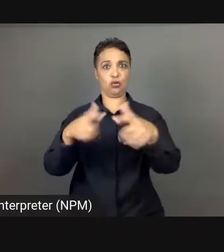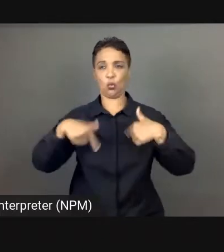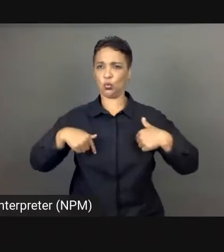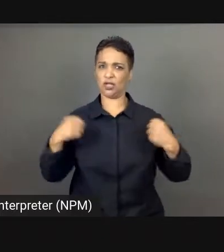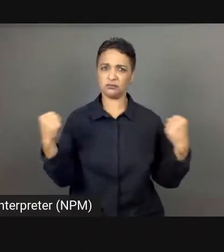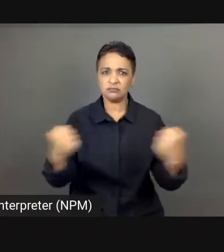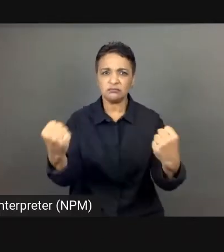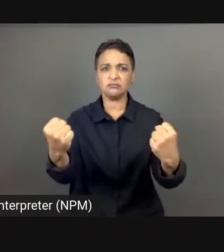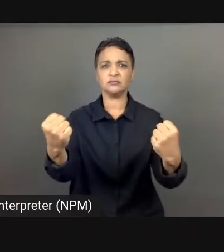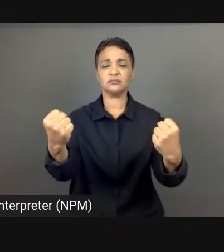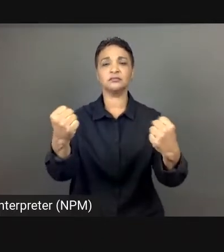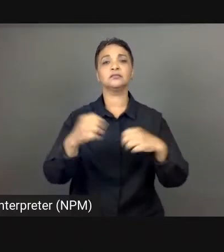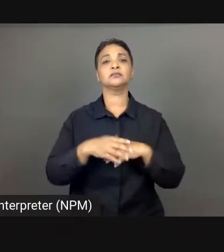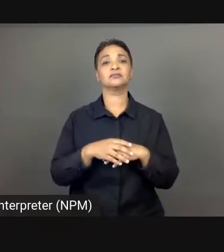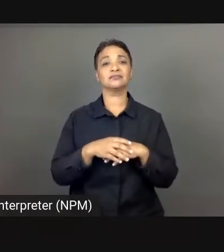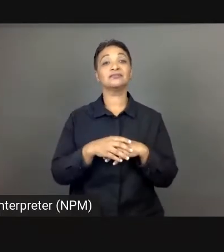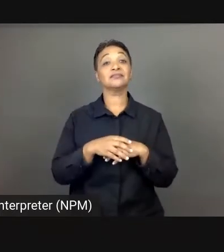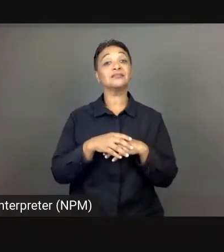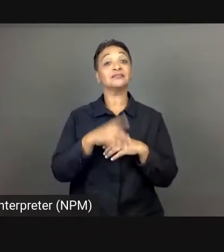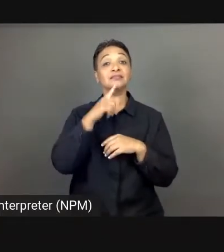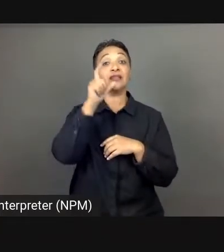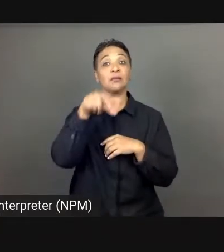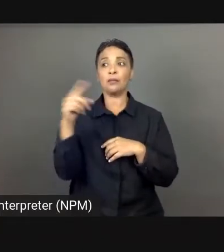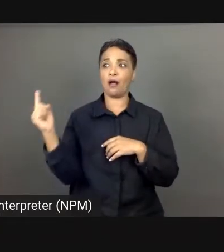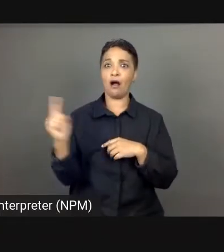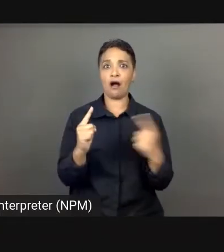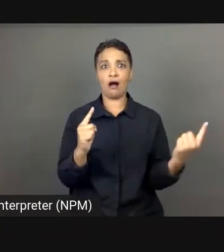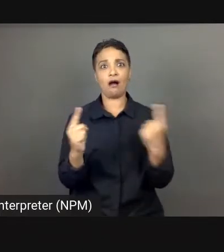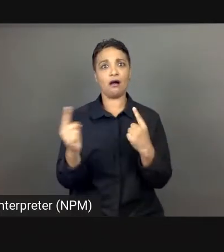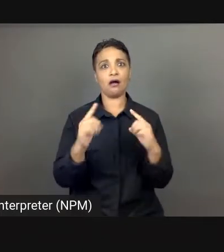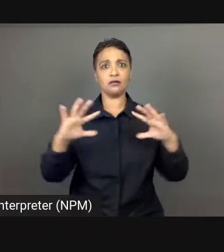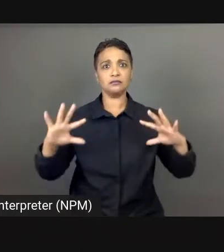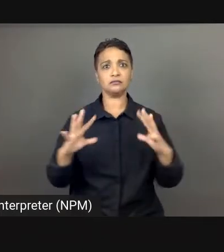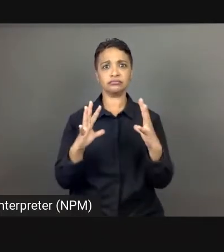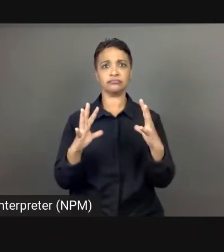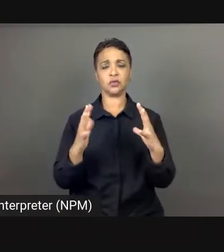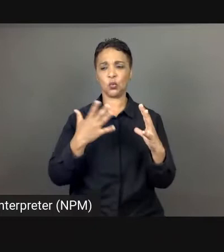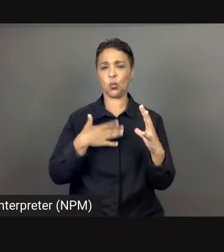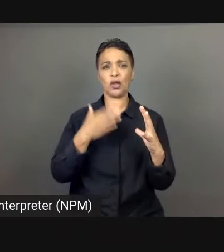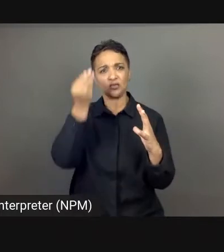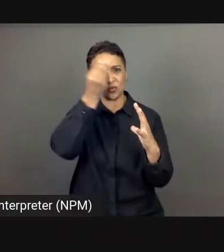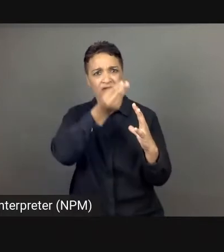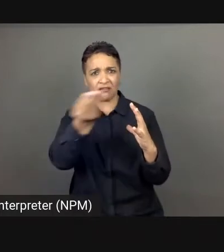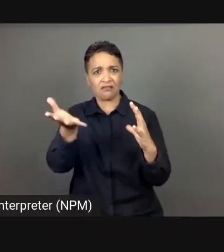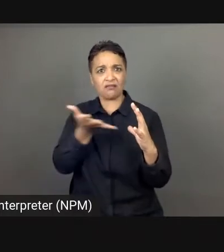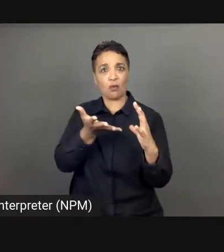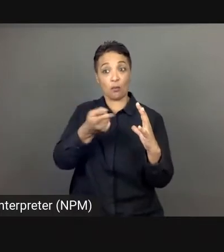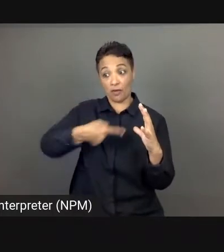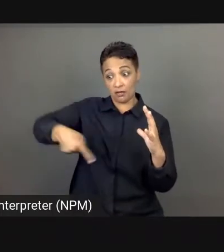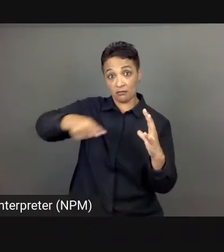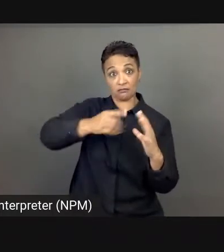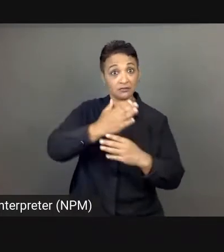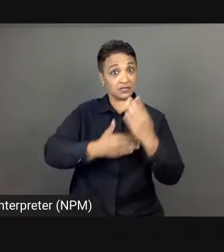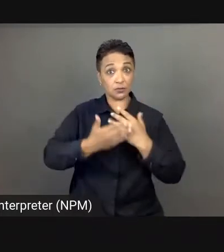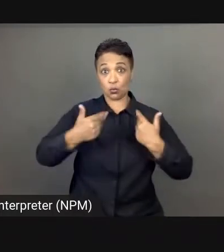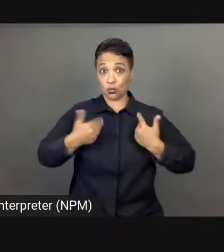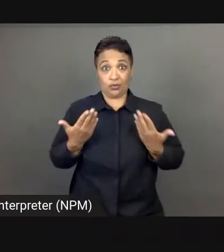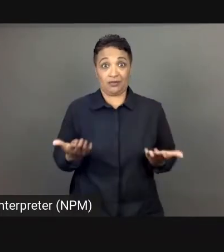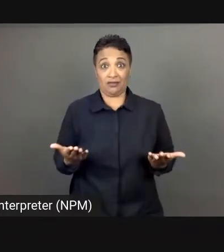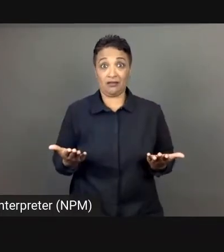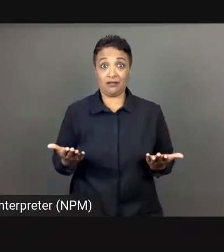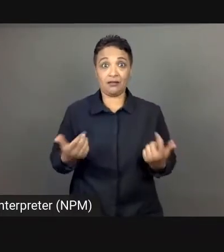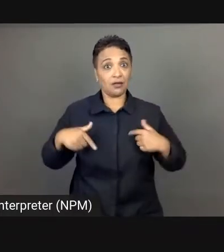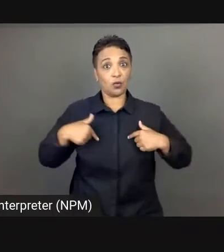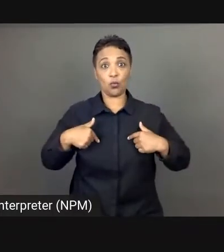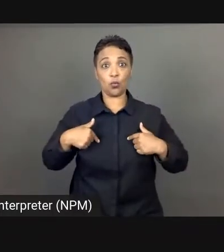then people have to constantly come together, people have to constantly remind their peers that, yeah, we are here and we are here to stay, we're